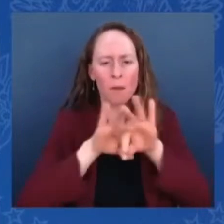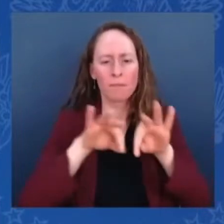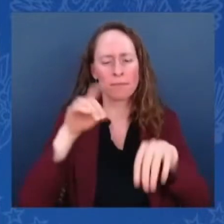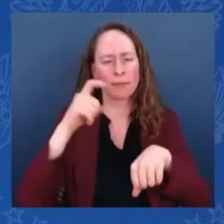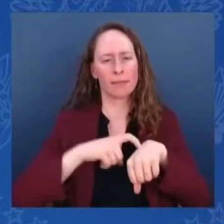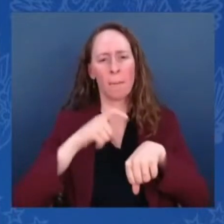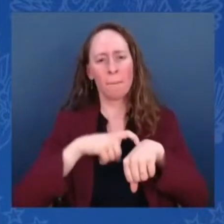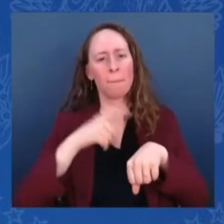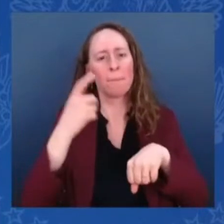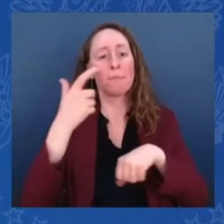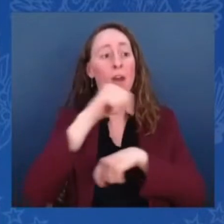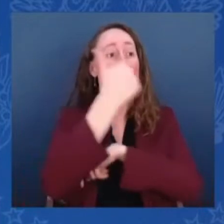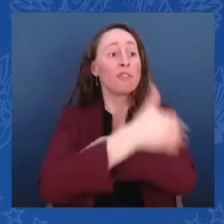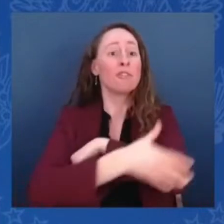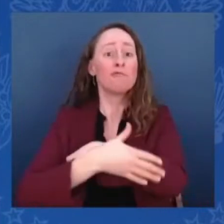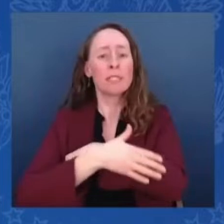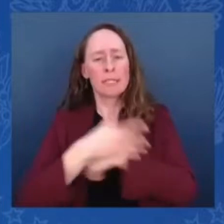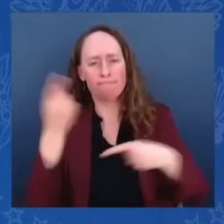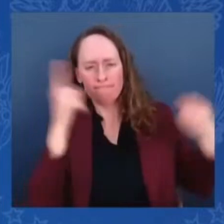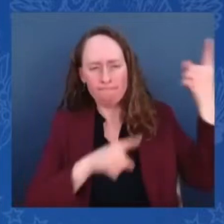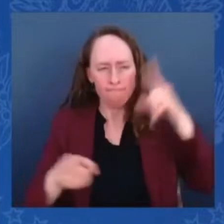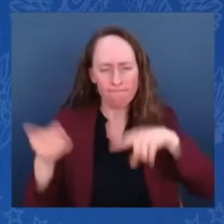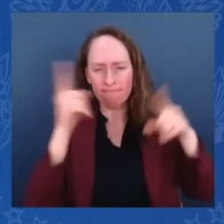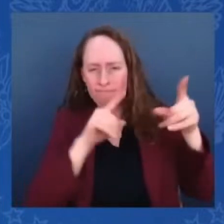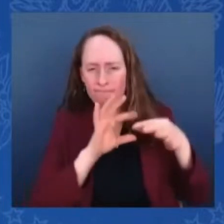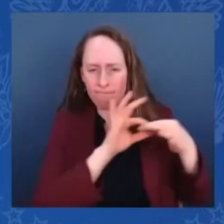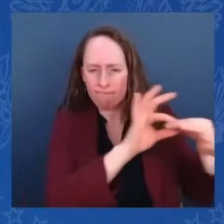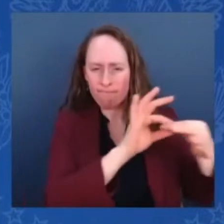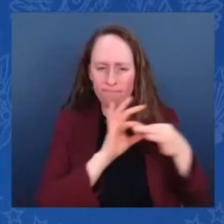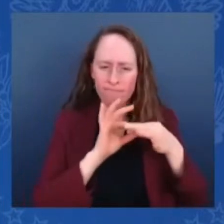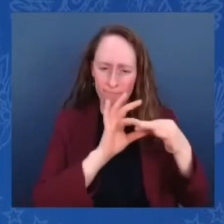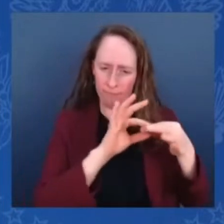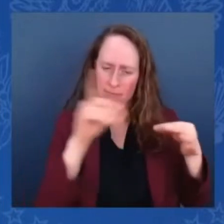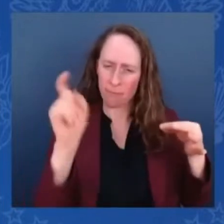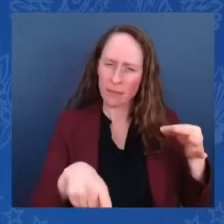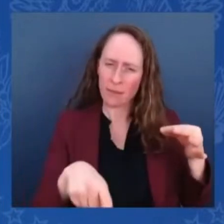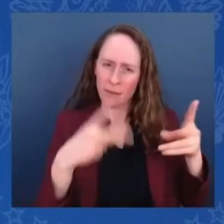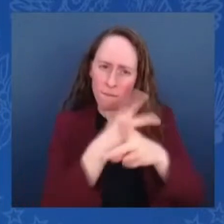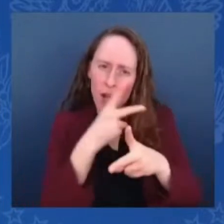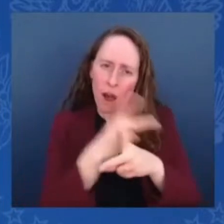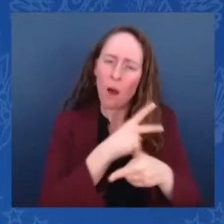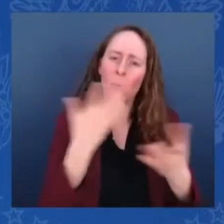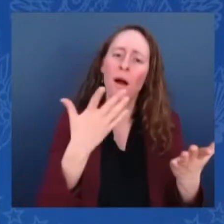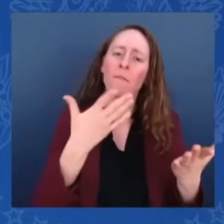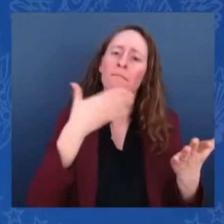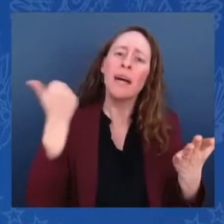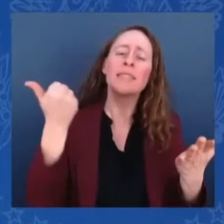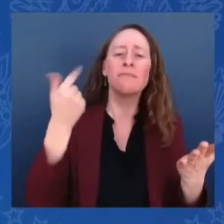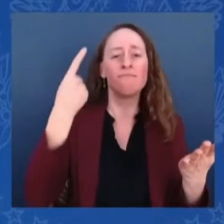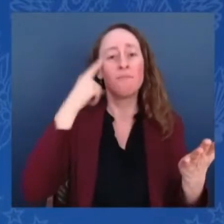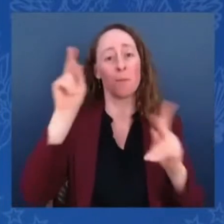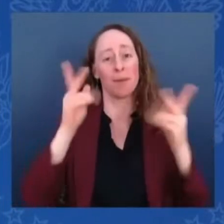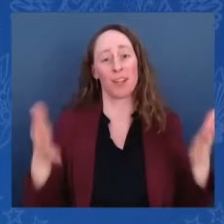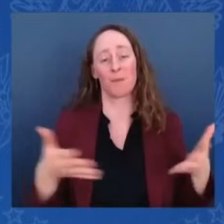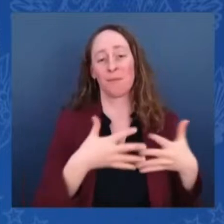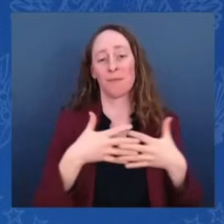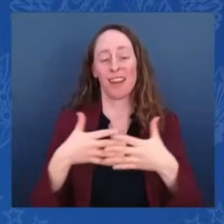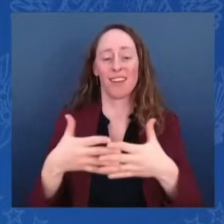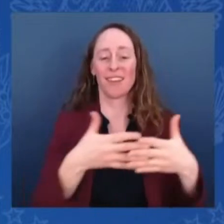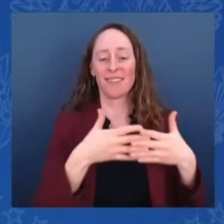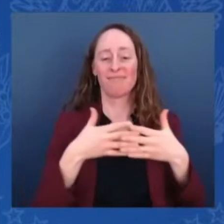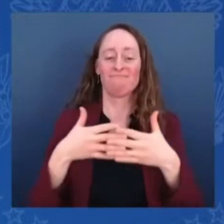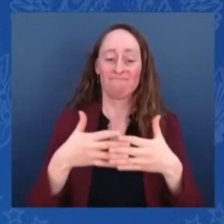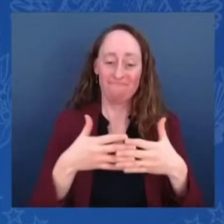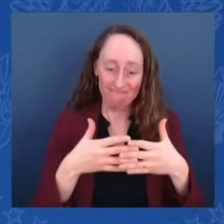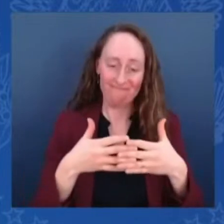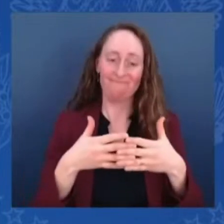get done what we need to get done for the American people. And so you instructed me, you instructed all